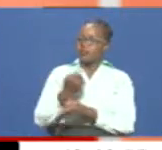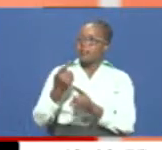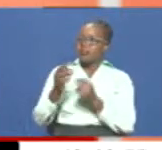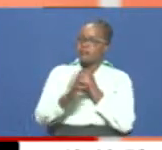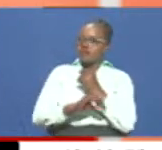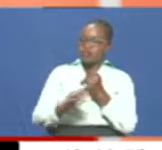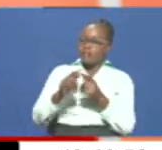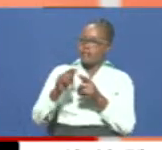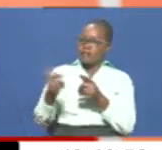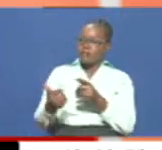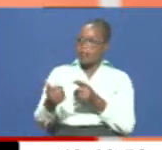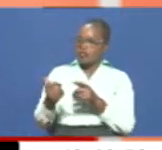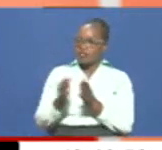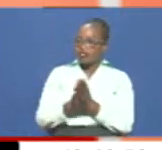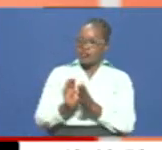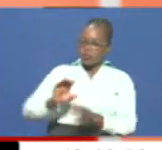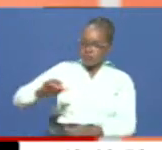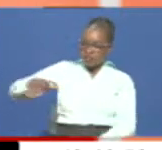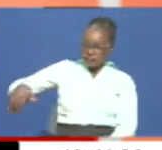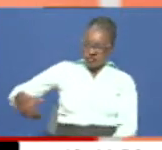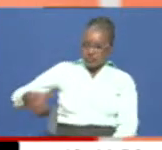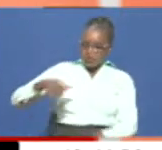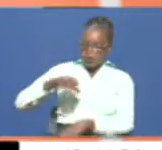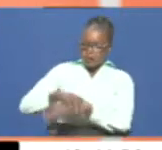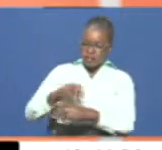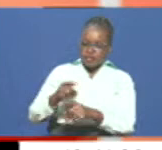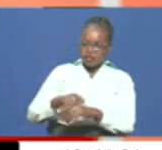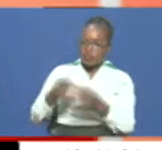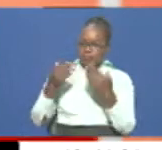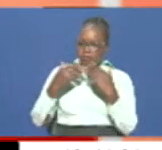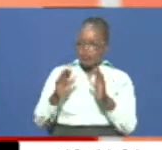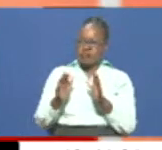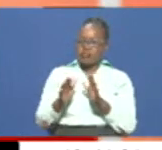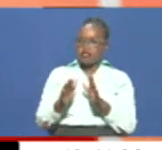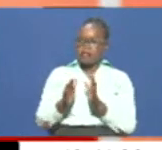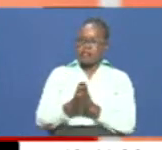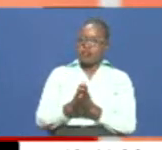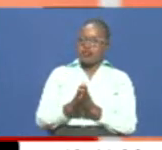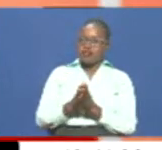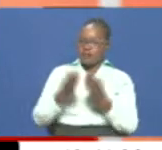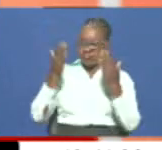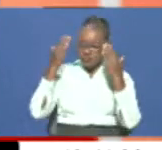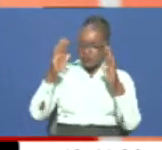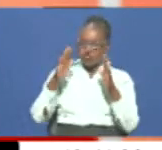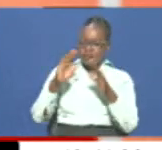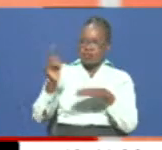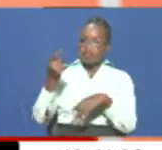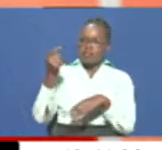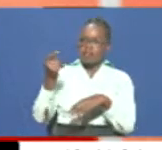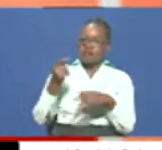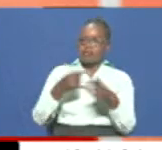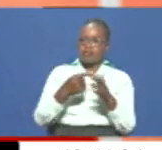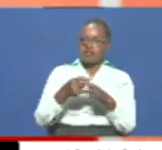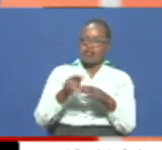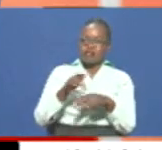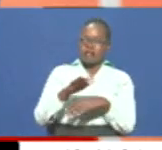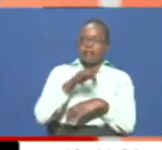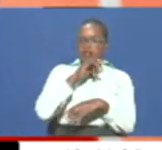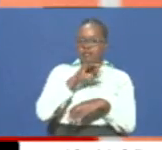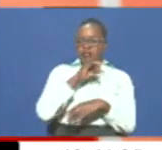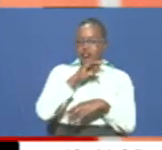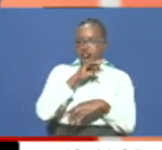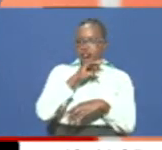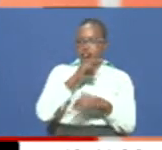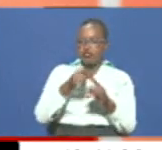had come from Cameroon. After we finished with the creation of awareness in Kenya, it went to Uganda. And from